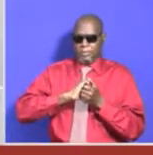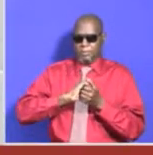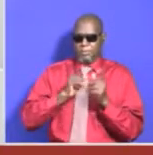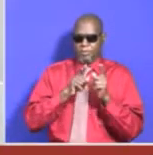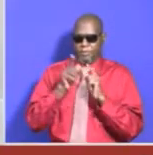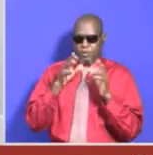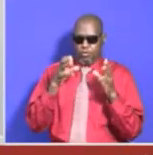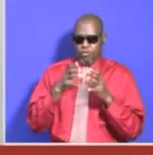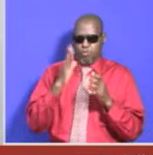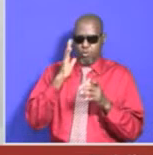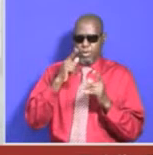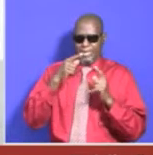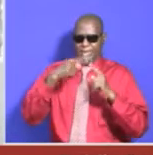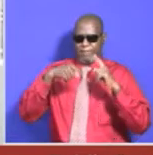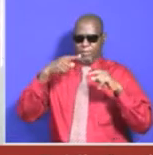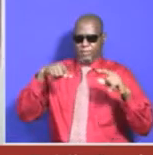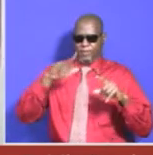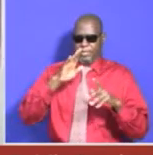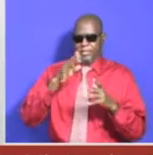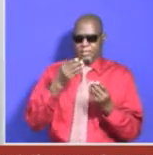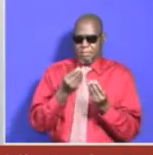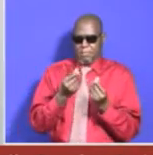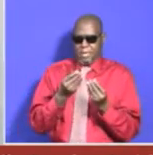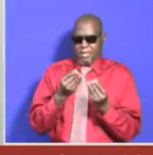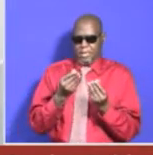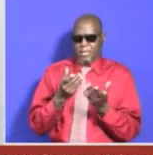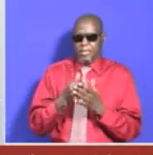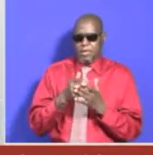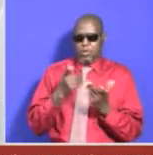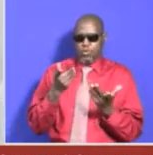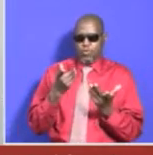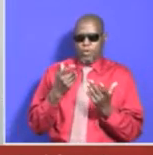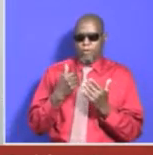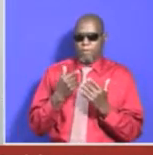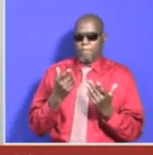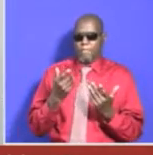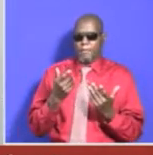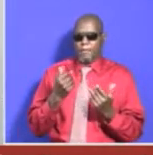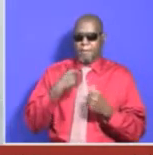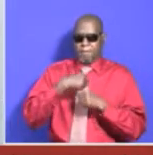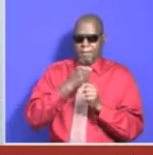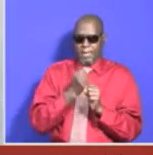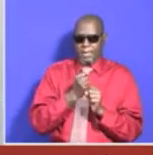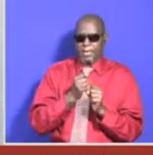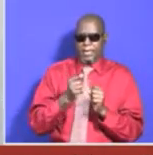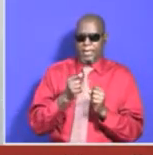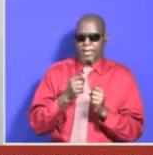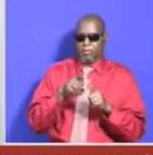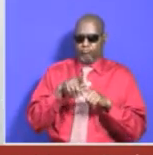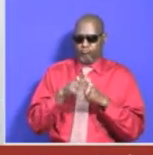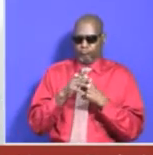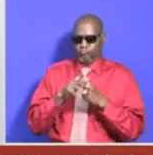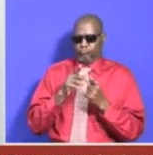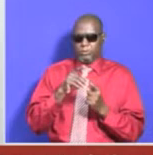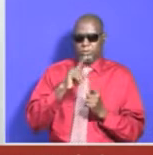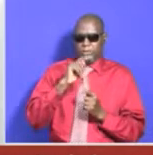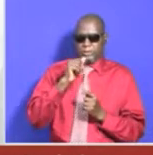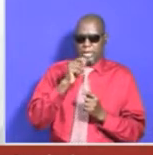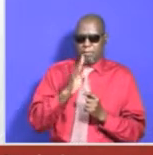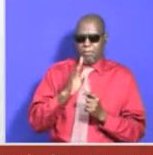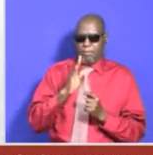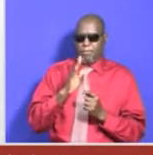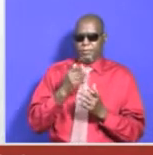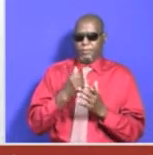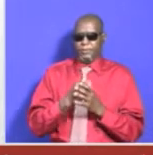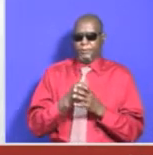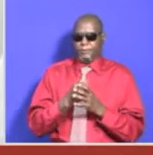looking to diversify its revenue streams. We'll assemble the tablets and provide data connectivity and insurance cover in cases of loss.